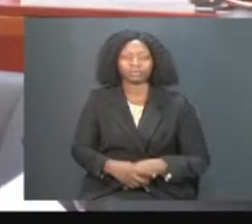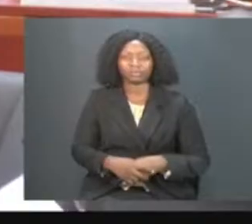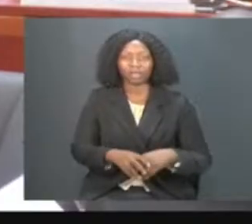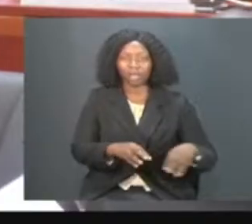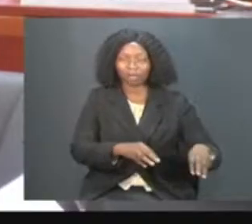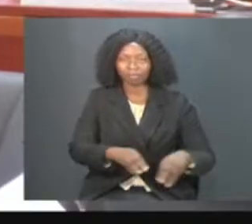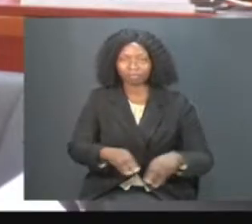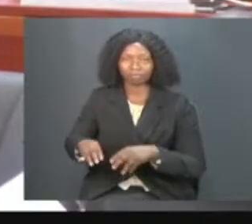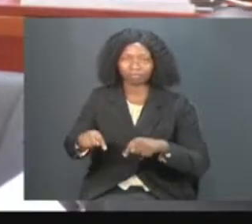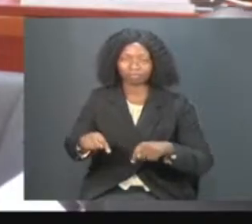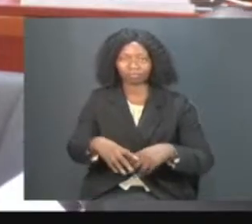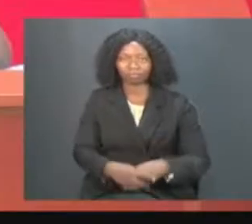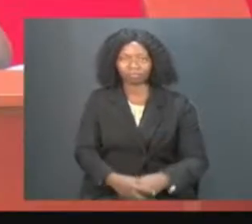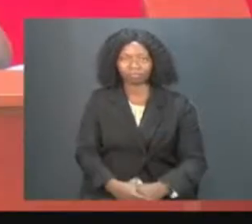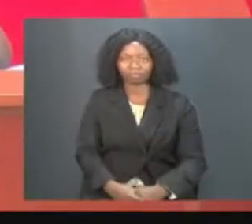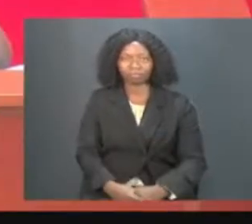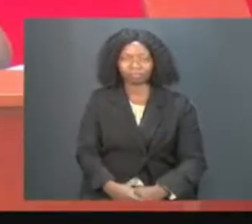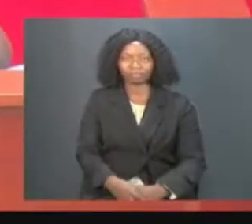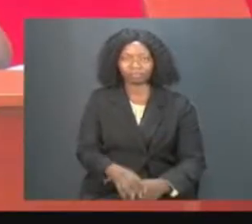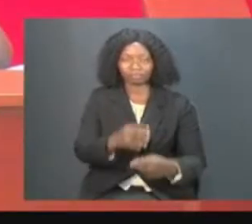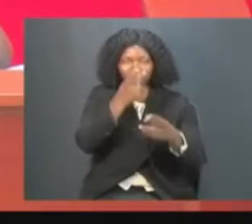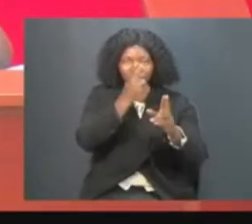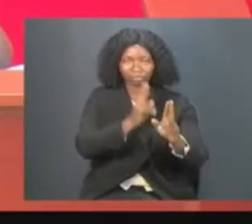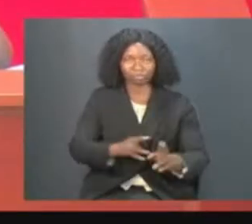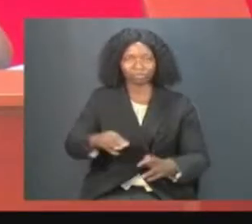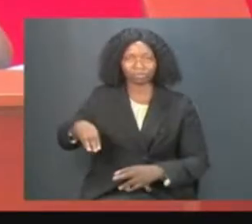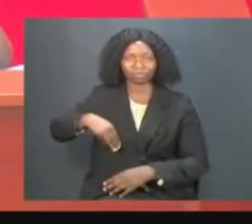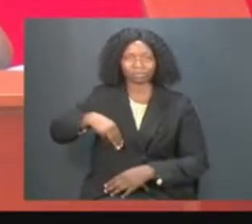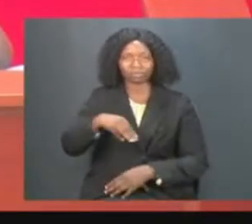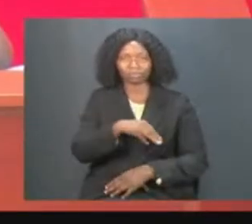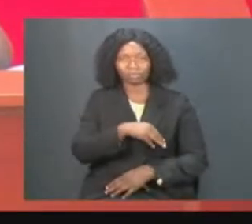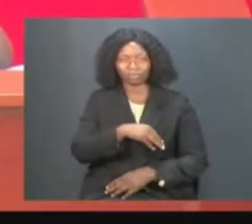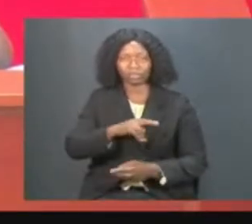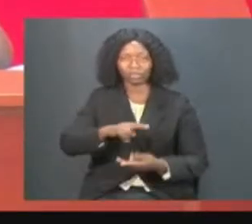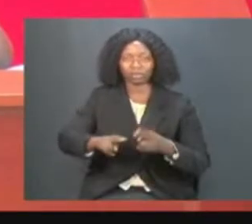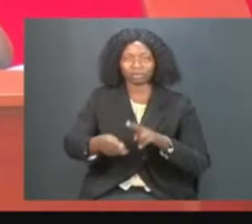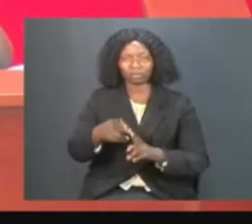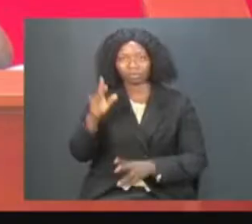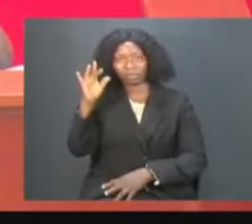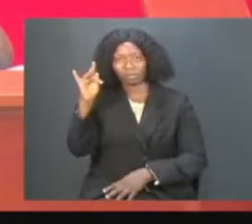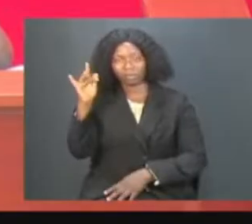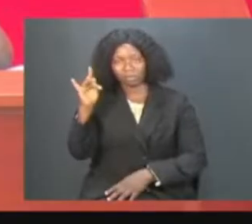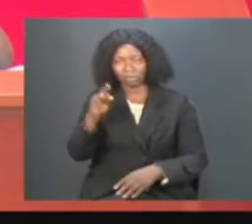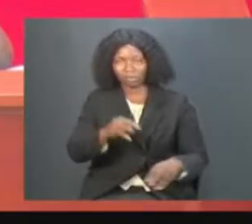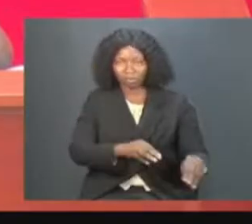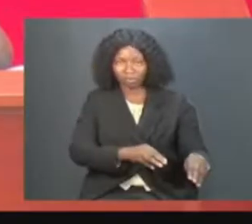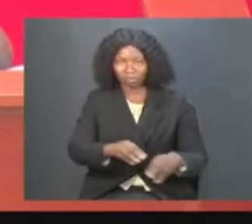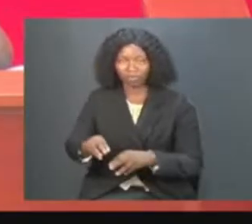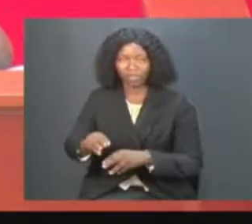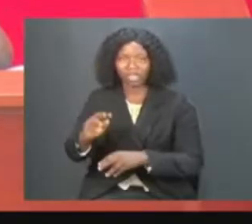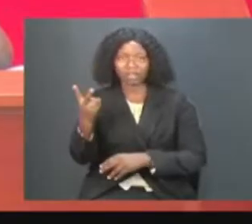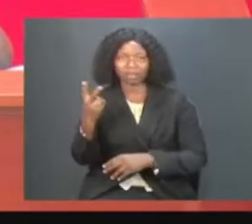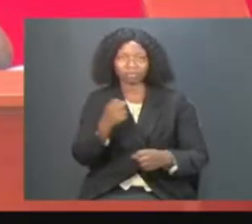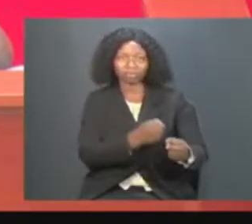Speaker. Honourable members, procedural motion number 18 ably moved. Any seconder?